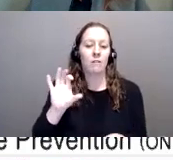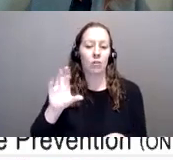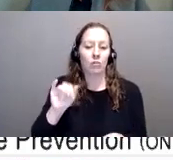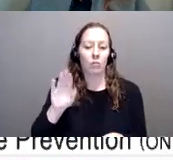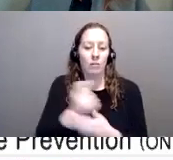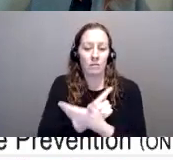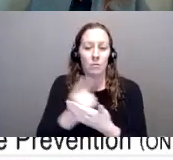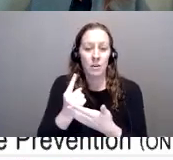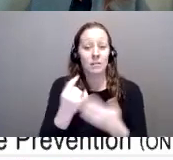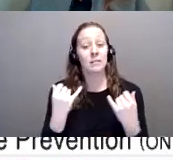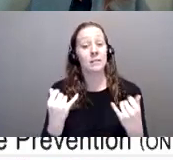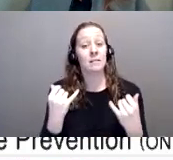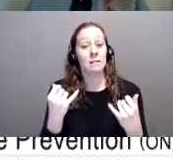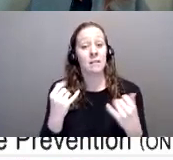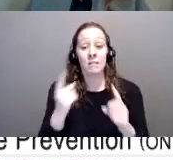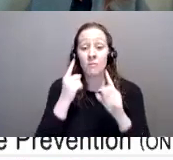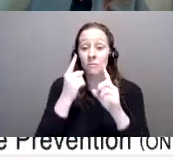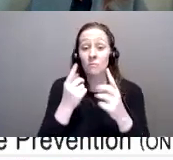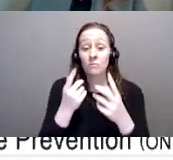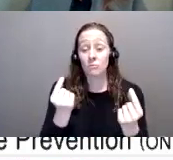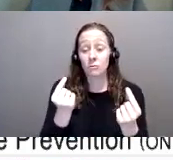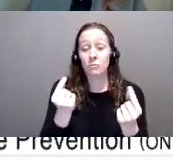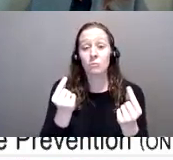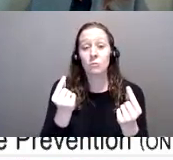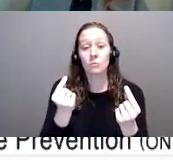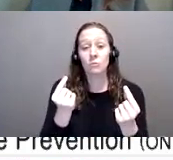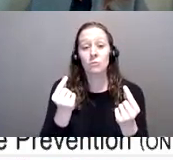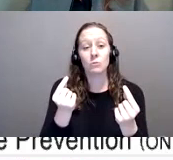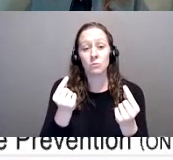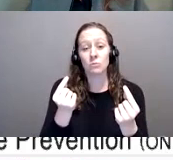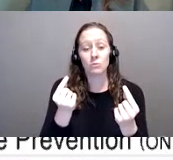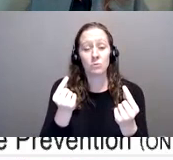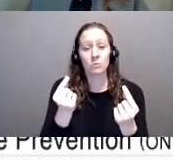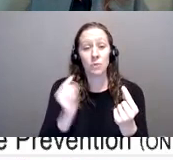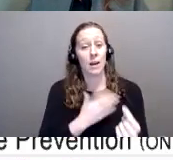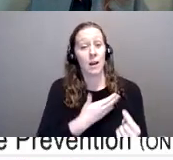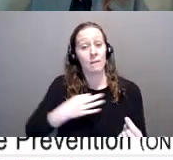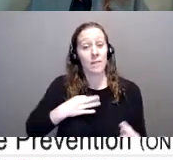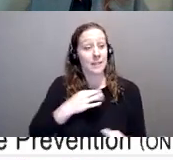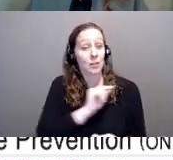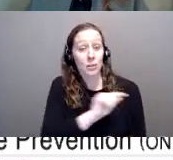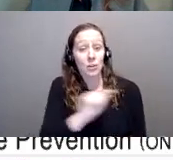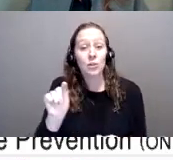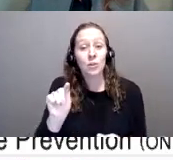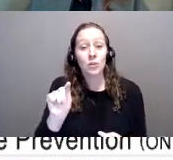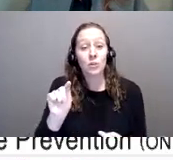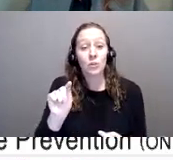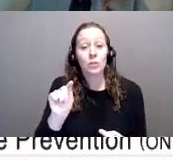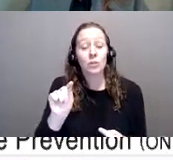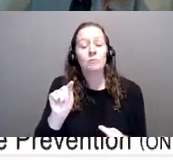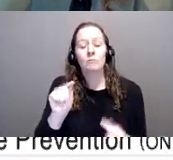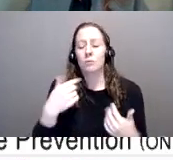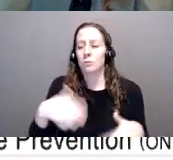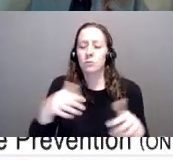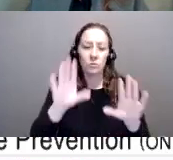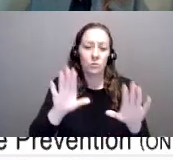So today we wanted to highlight all of the wonderful work that our volunteers have been doing through our networks. But